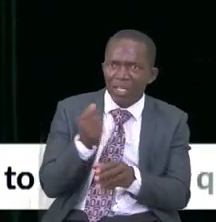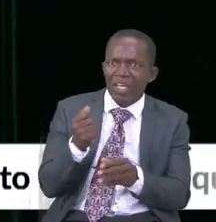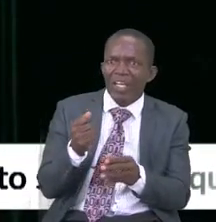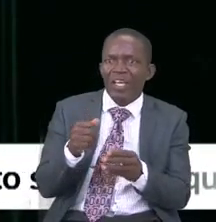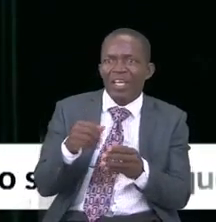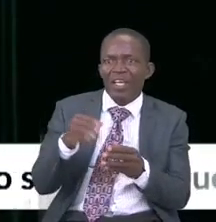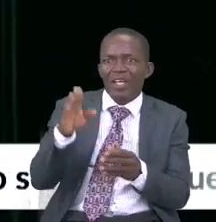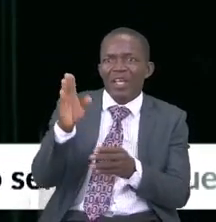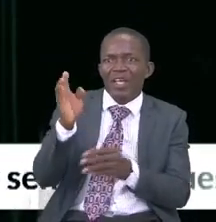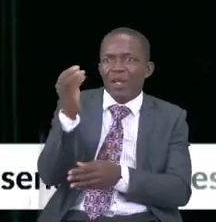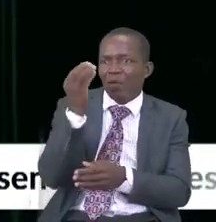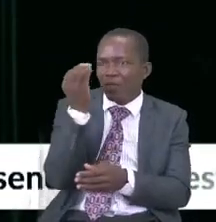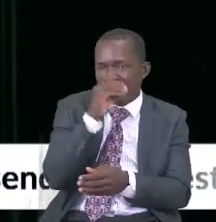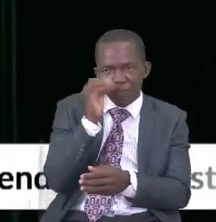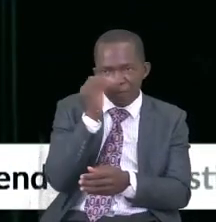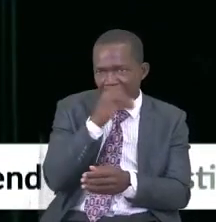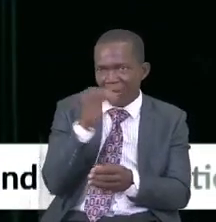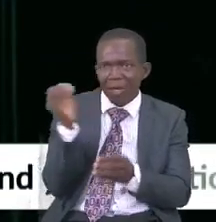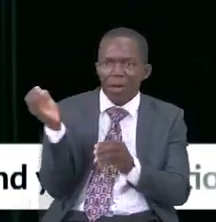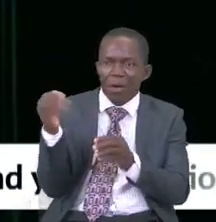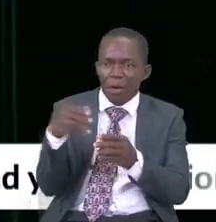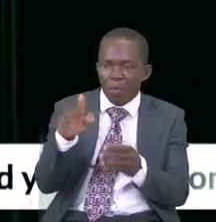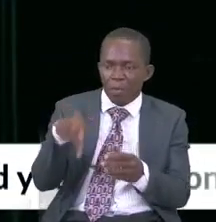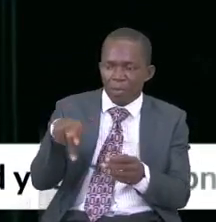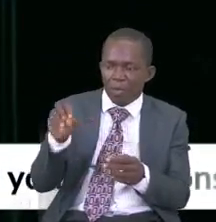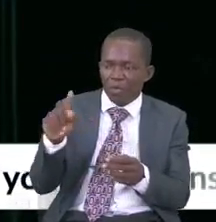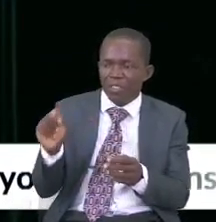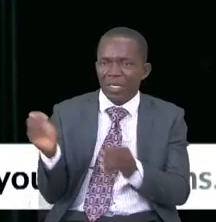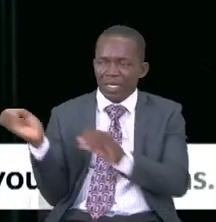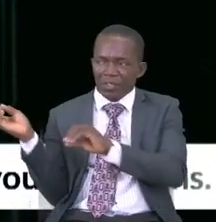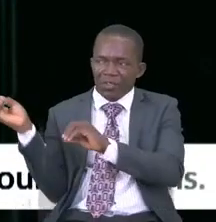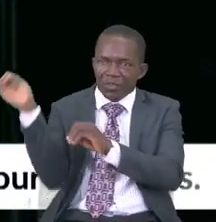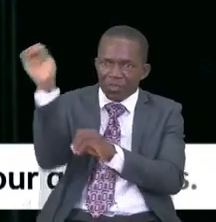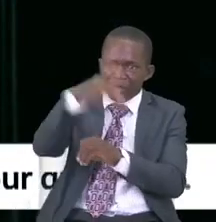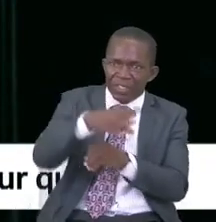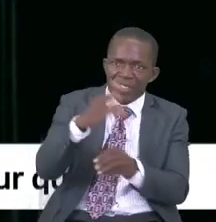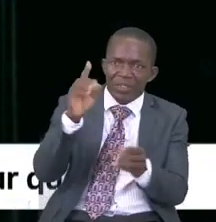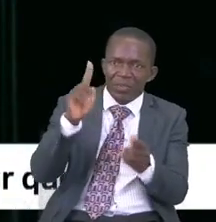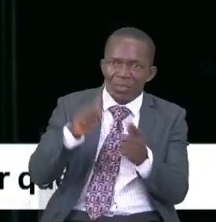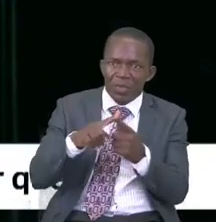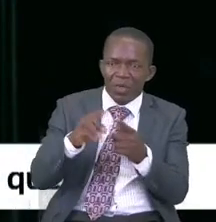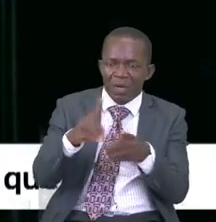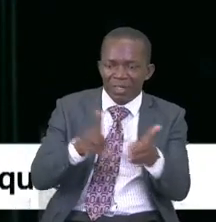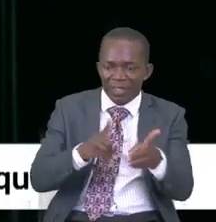hurled it in our direction. And while we were ducking, the leader,